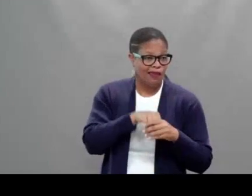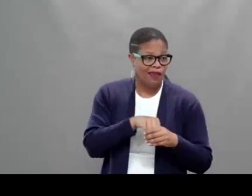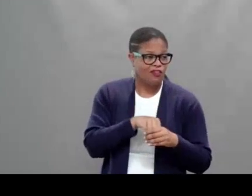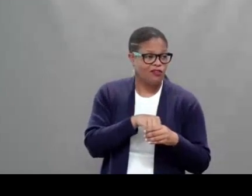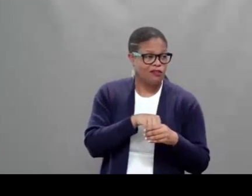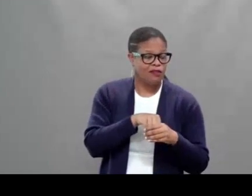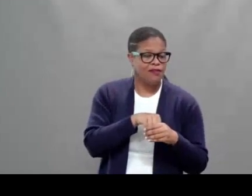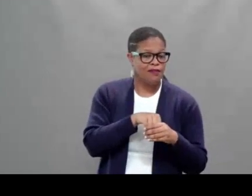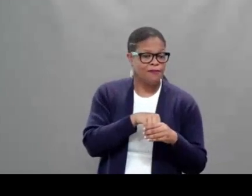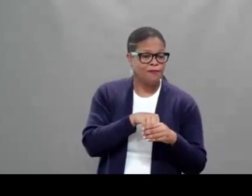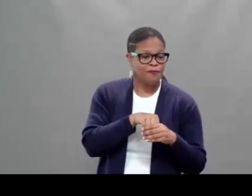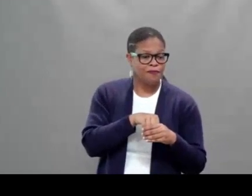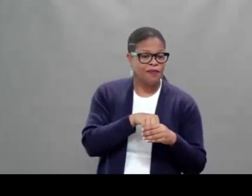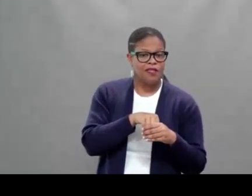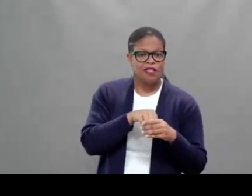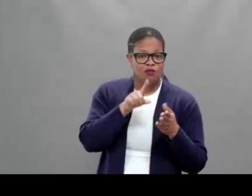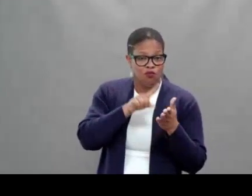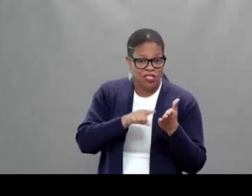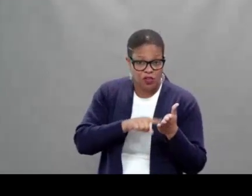in